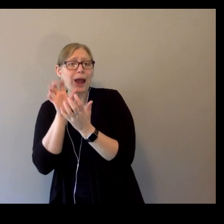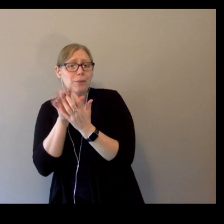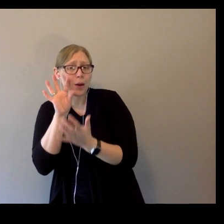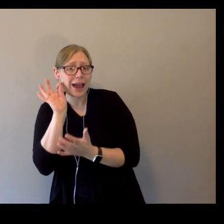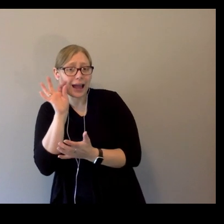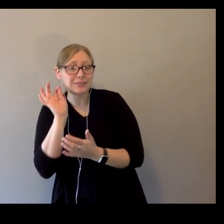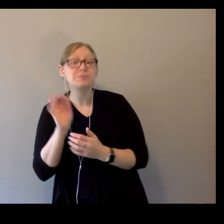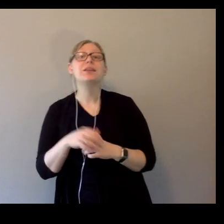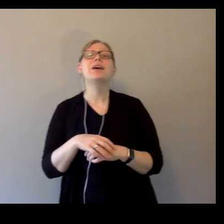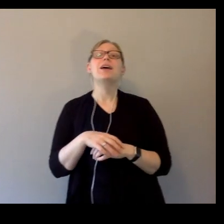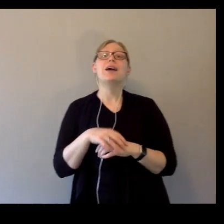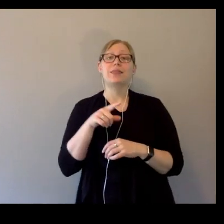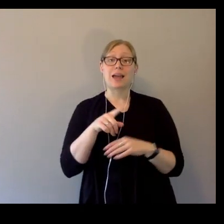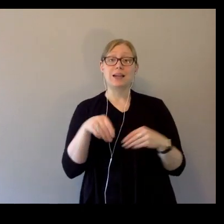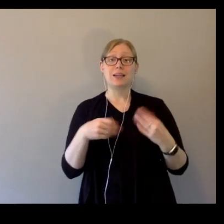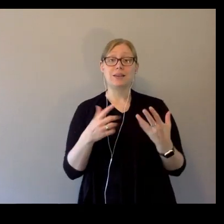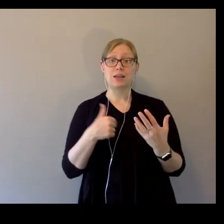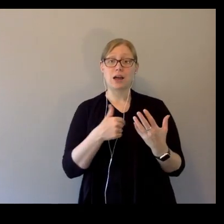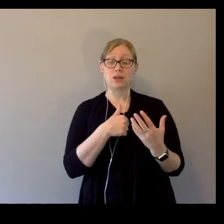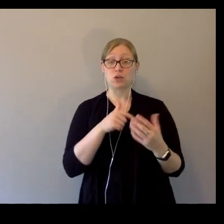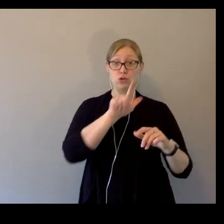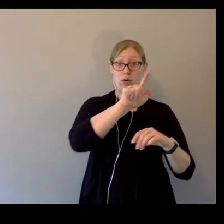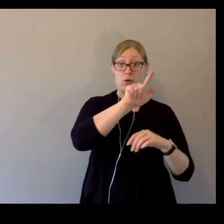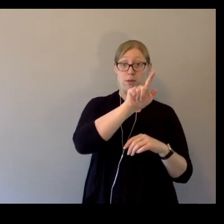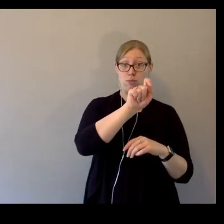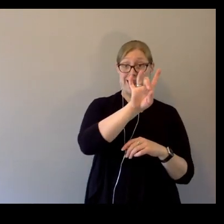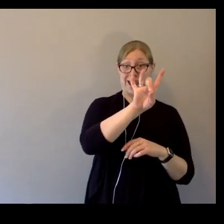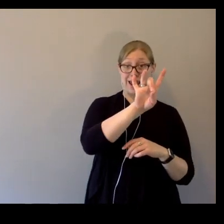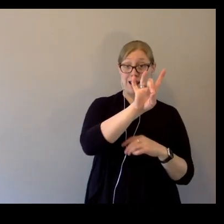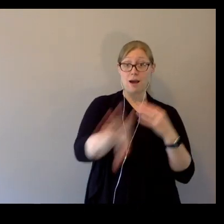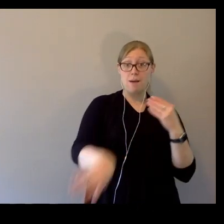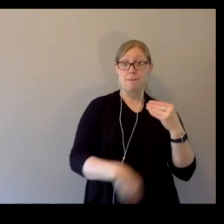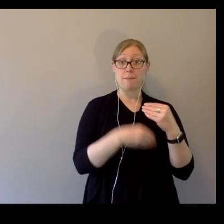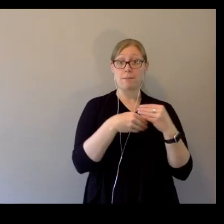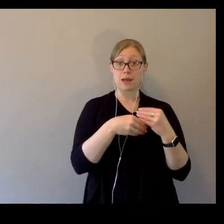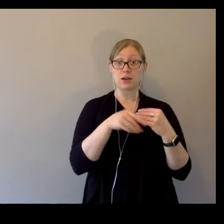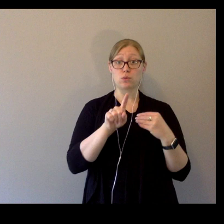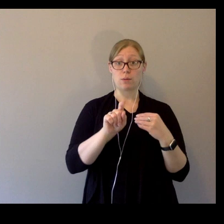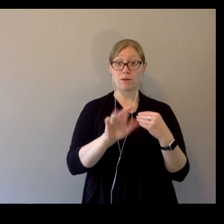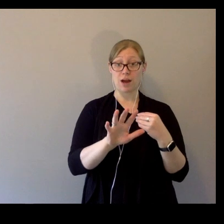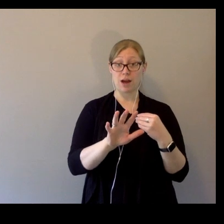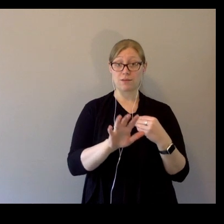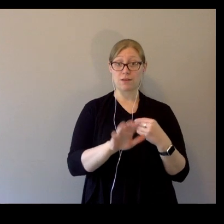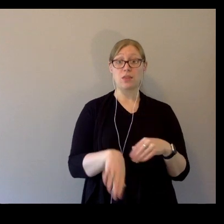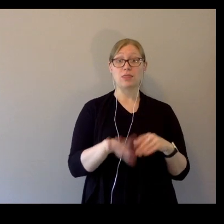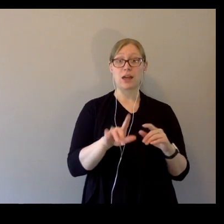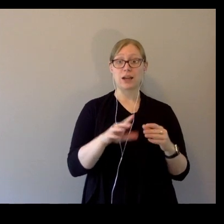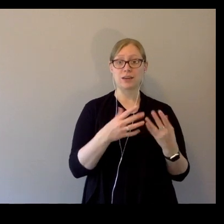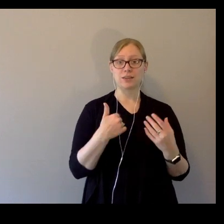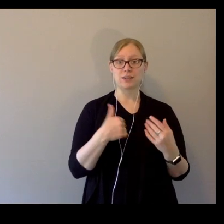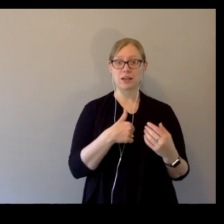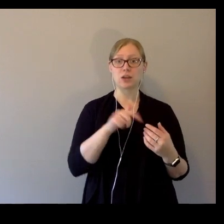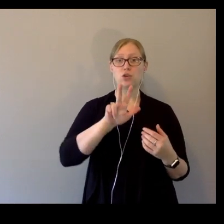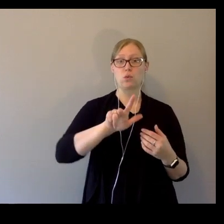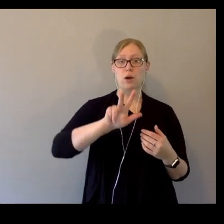And that gives us 23.3. So the answer is this bird is